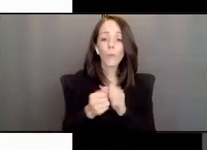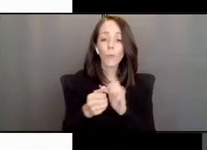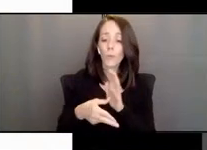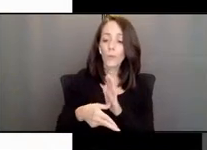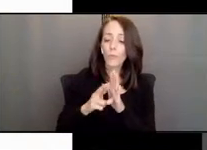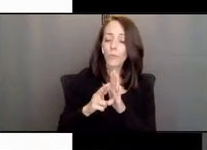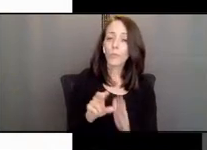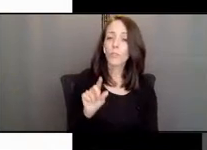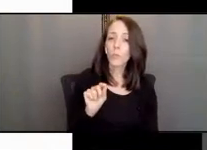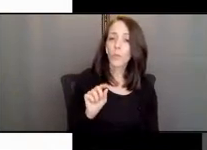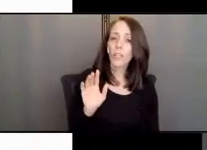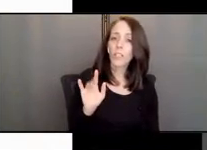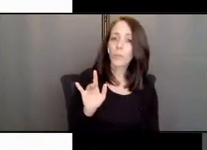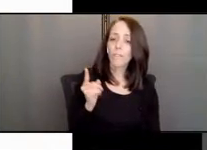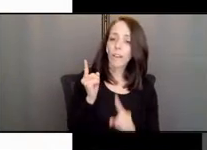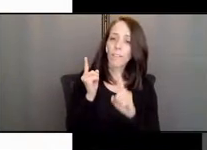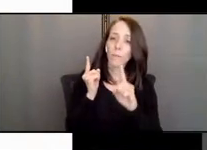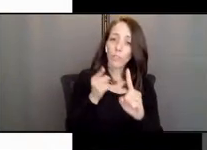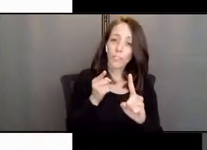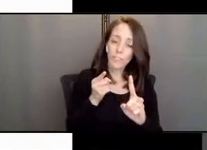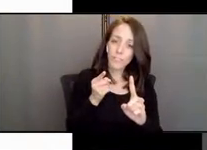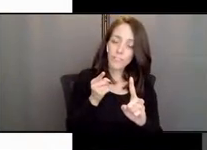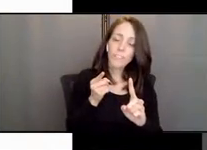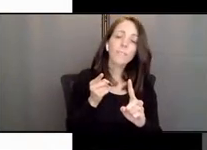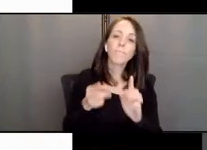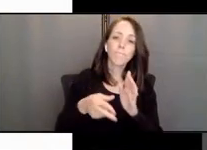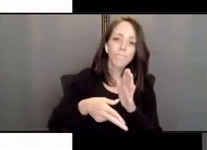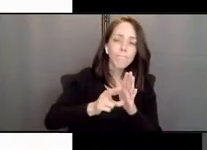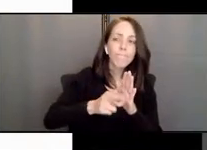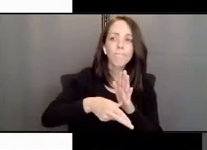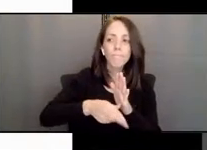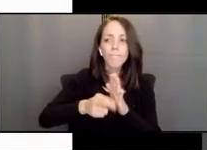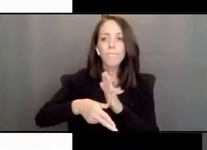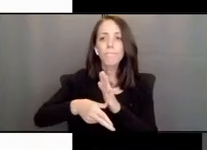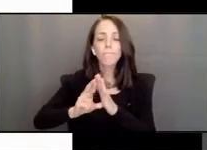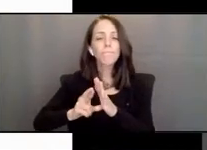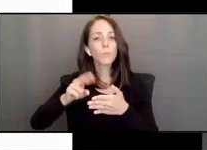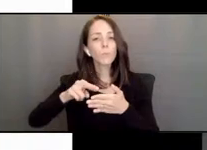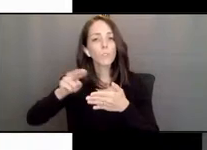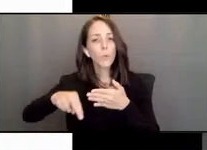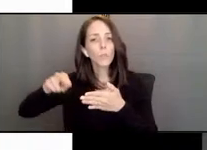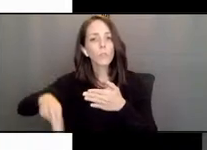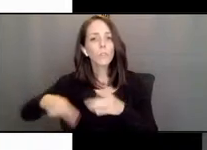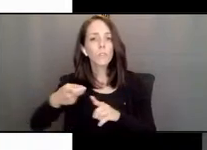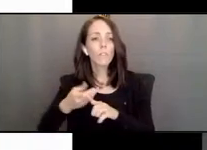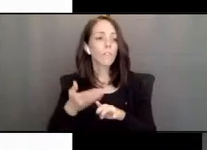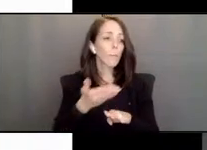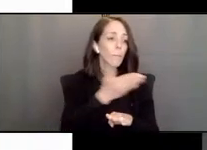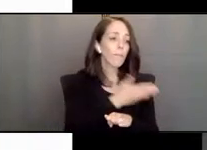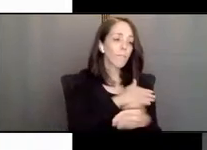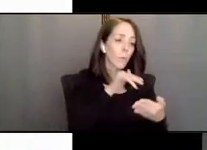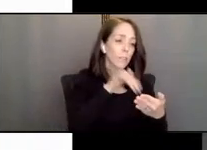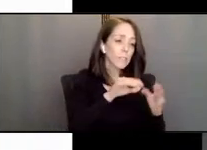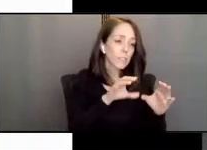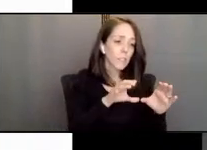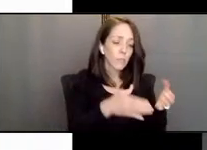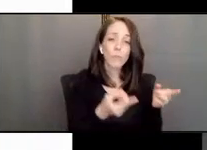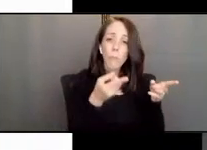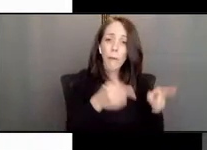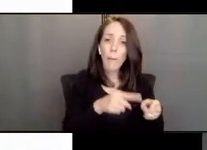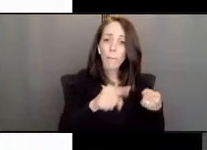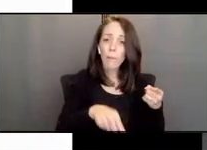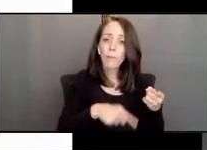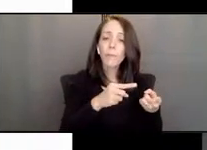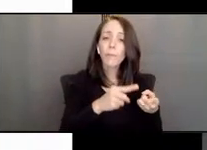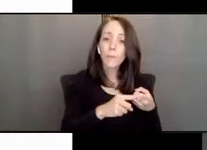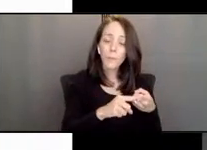2025 baseline objectives. We reviewed the outcomes from the University Cabinet Study Group work that happened at the end of calendar year